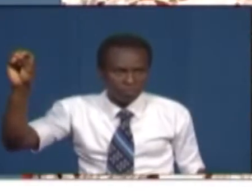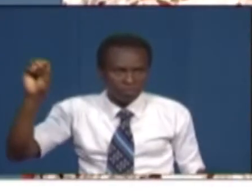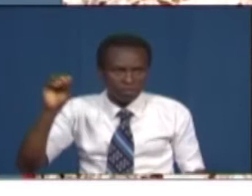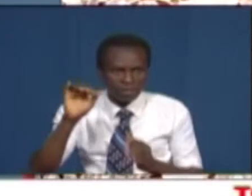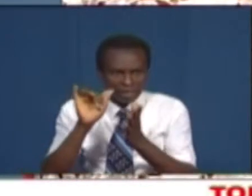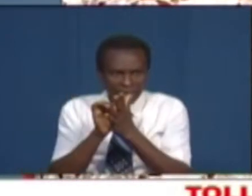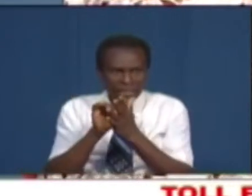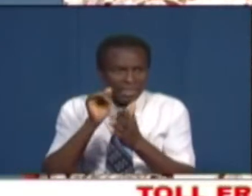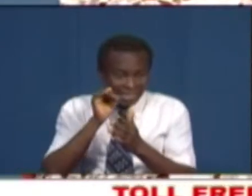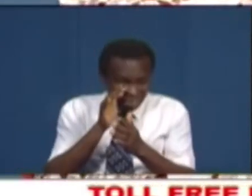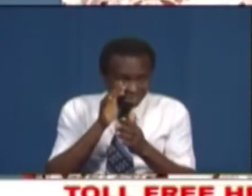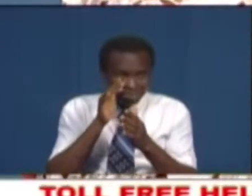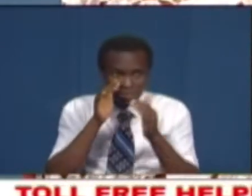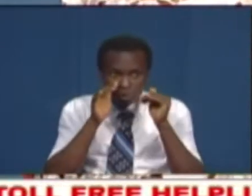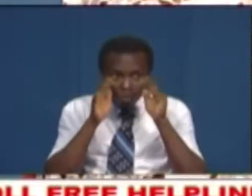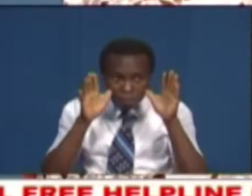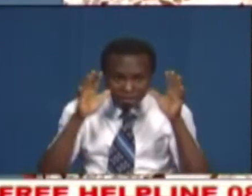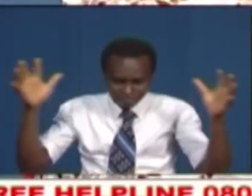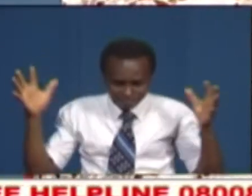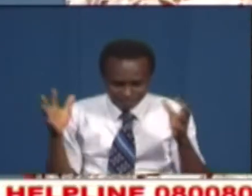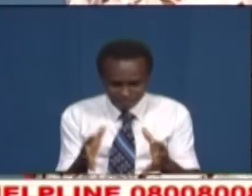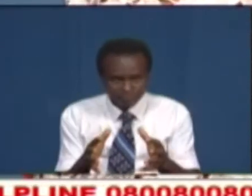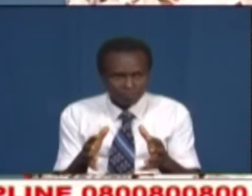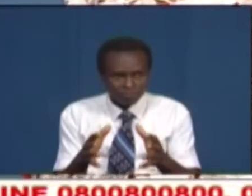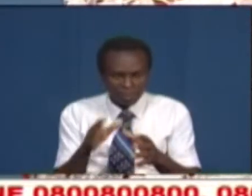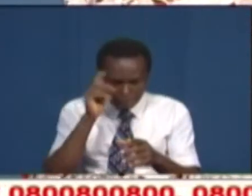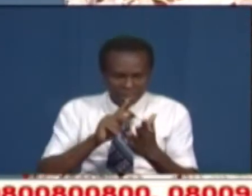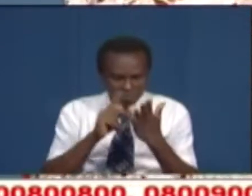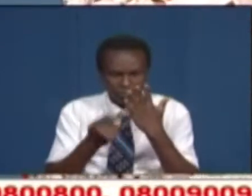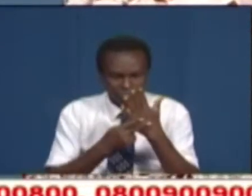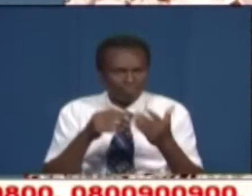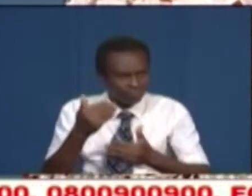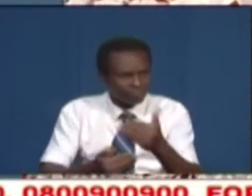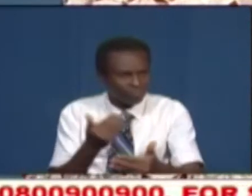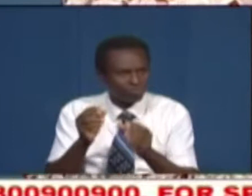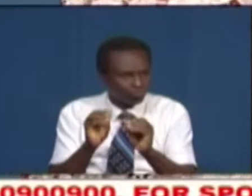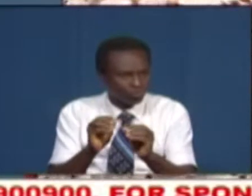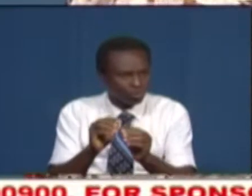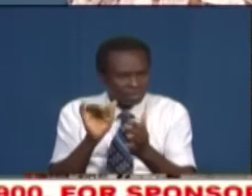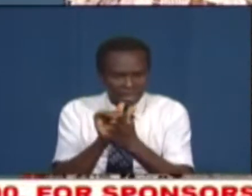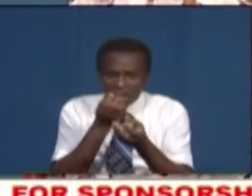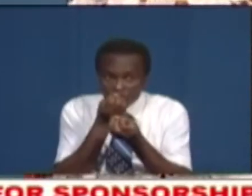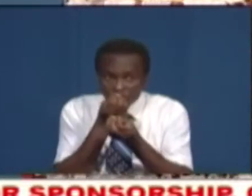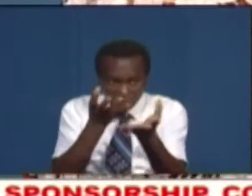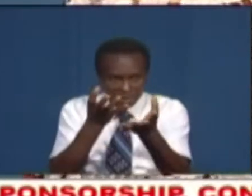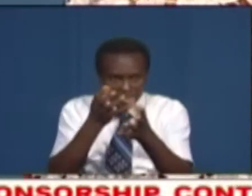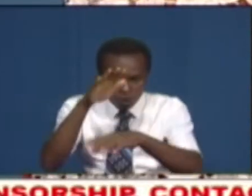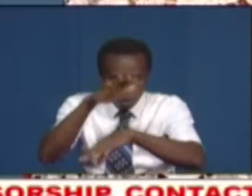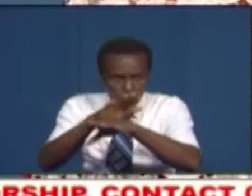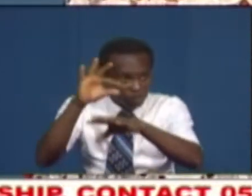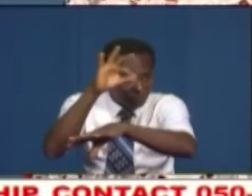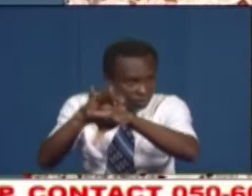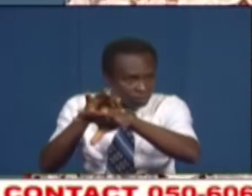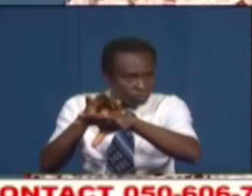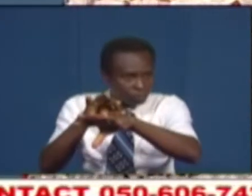be taken through training programs to get to get the information on the field.